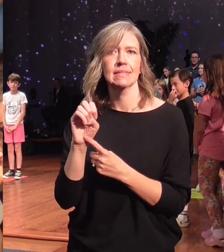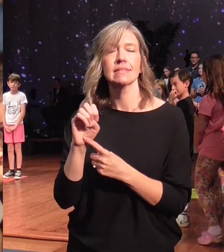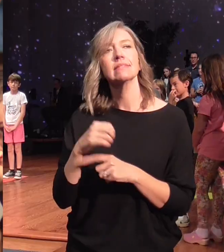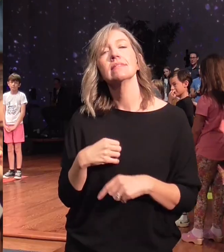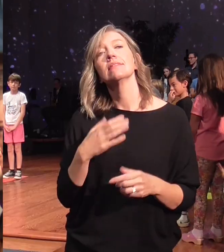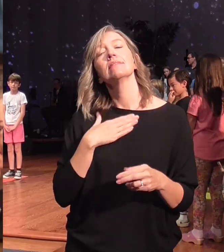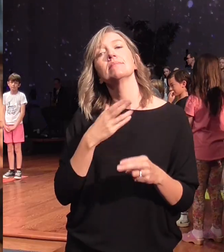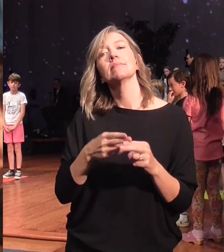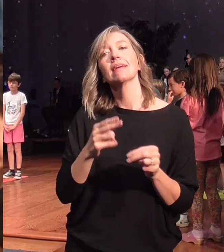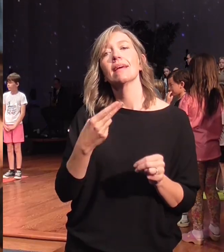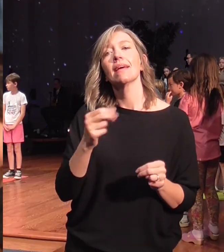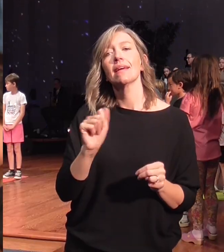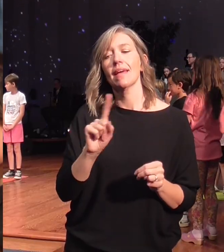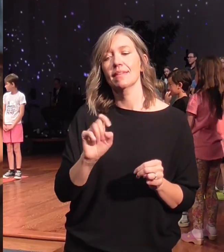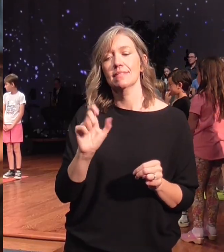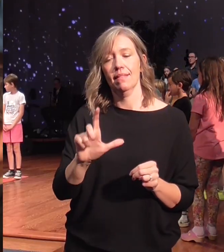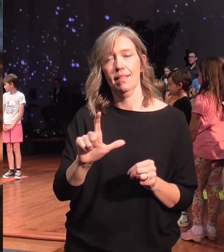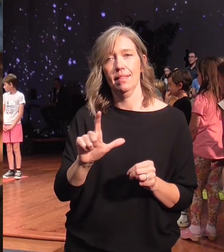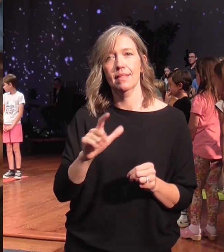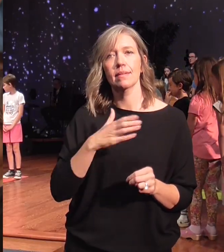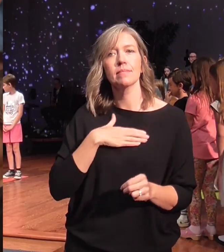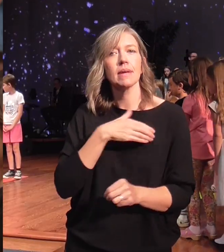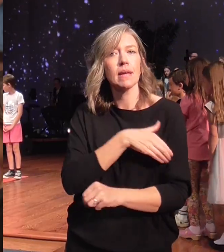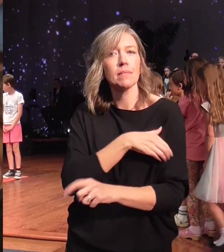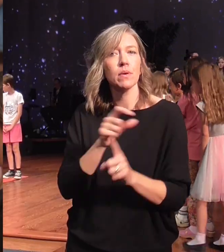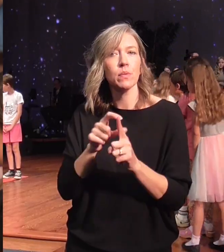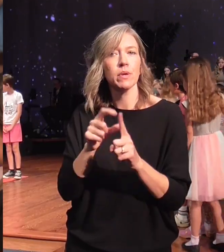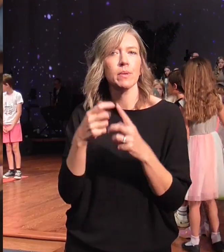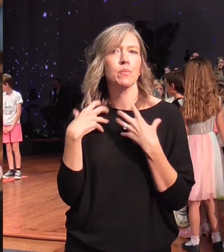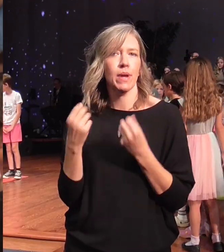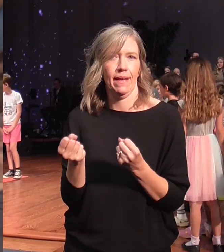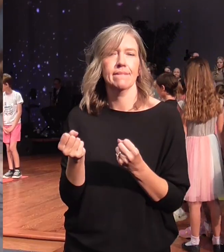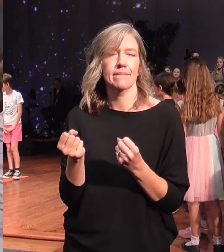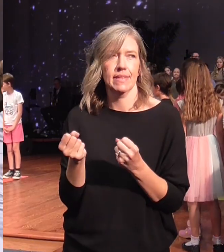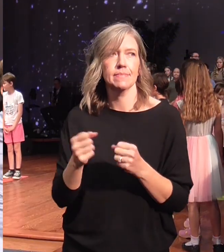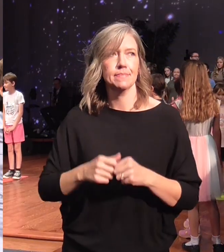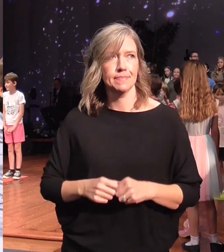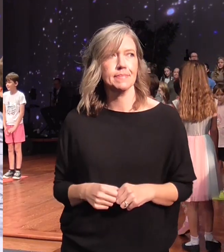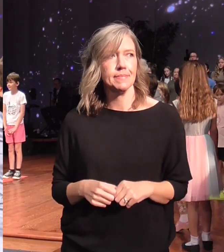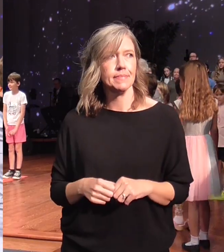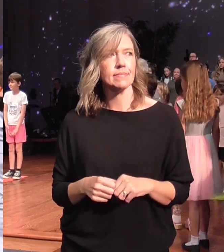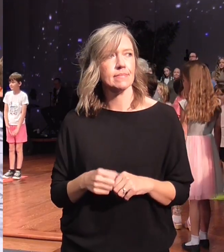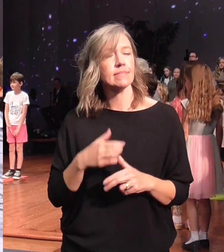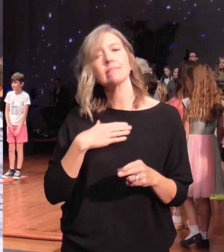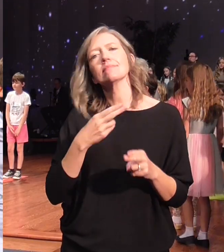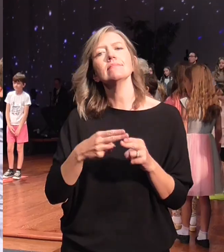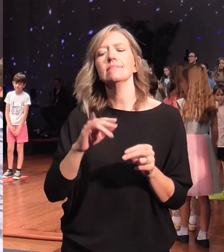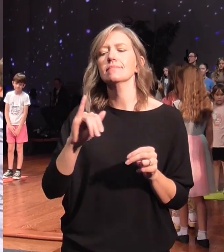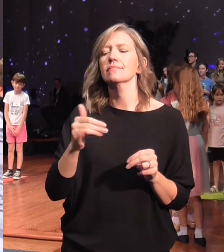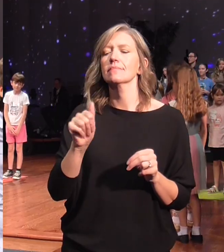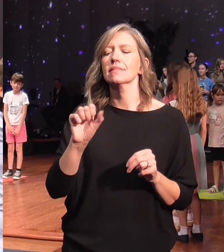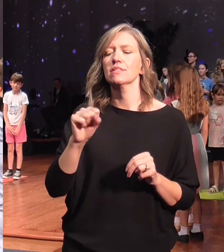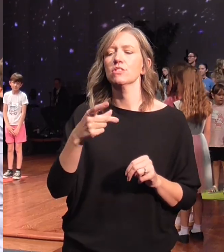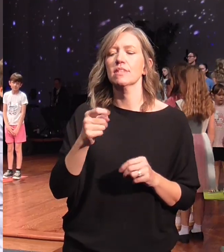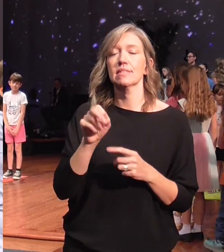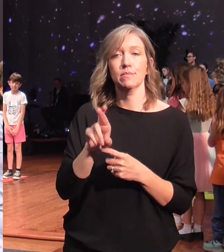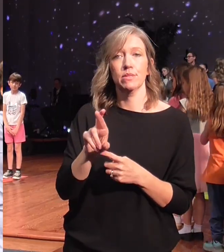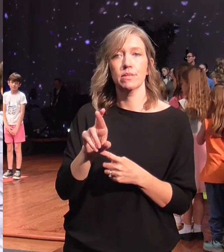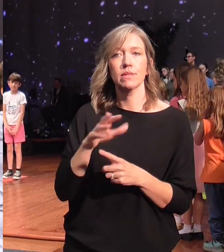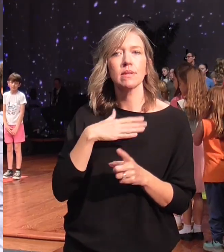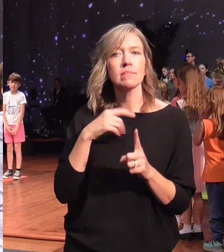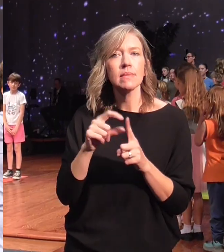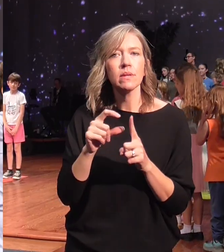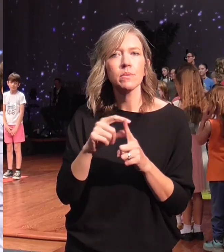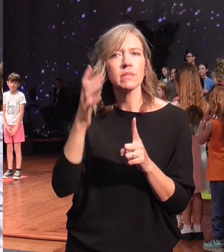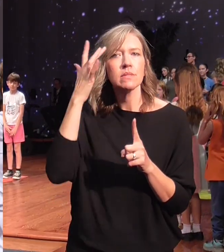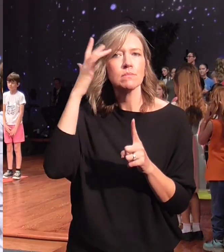My name is Hazel, and my power word is brave. My name is Jasper, and my power